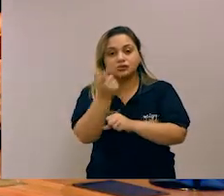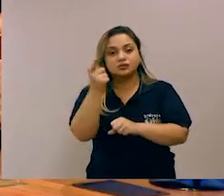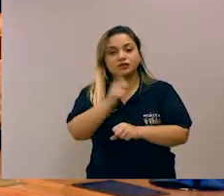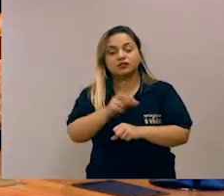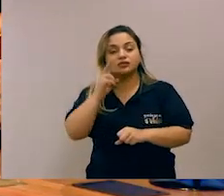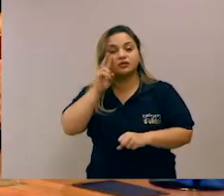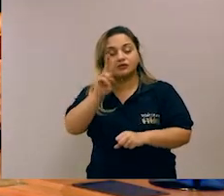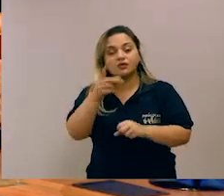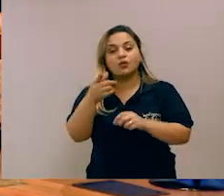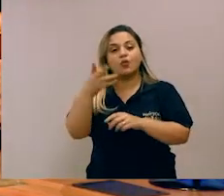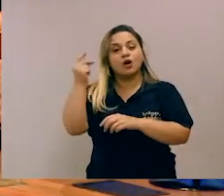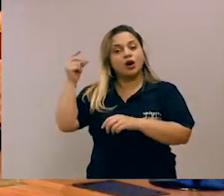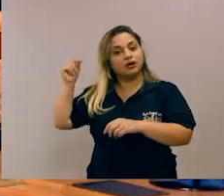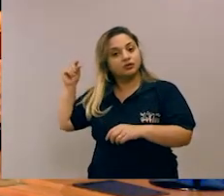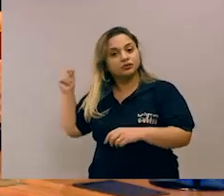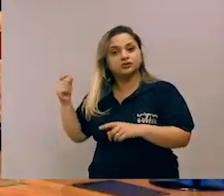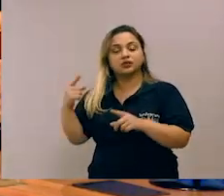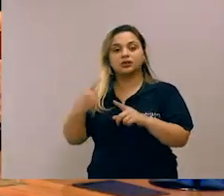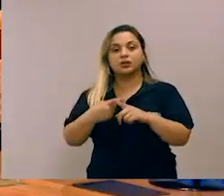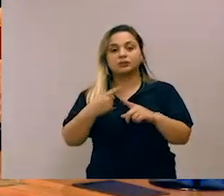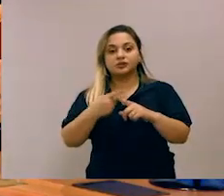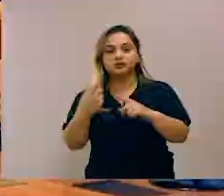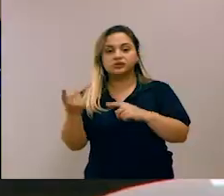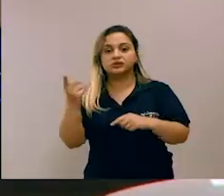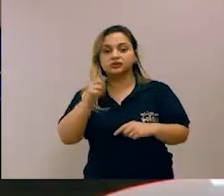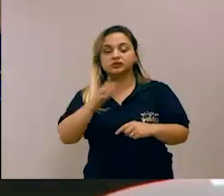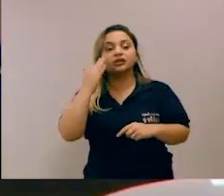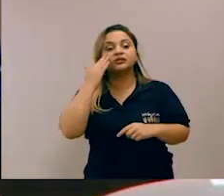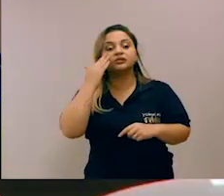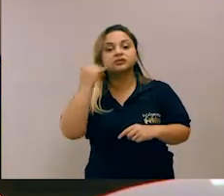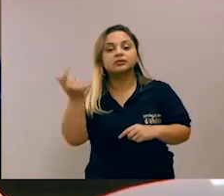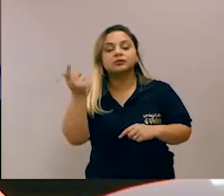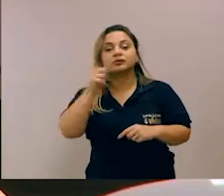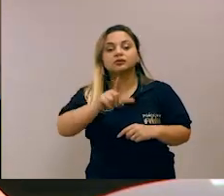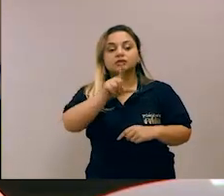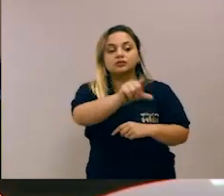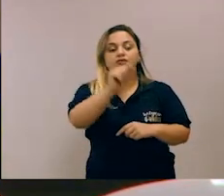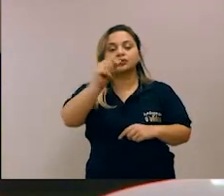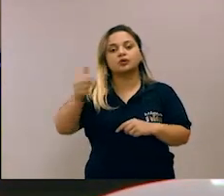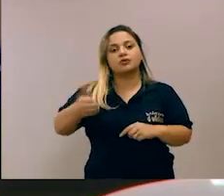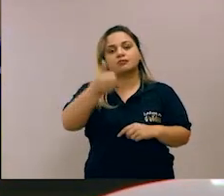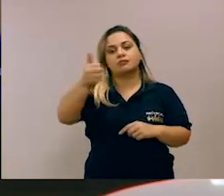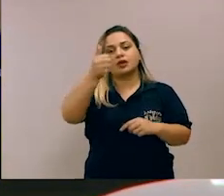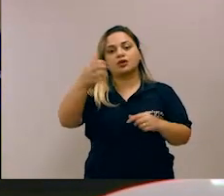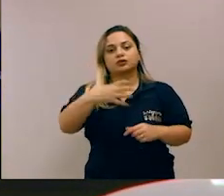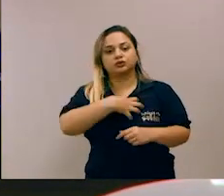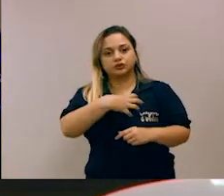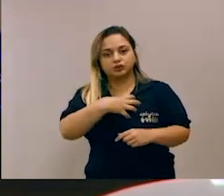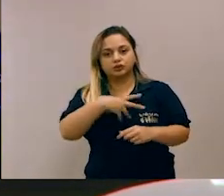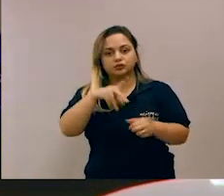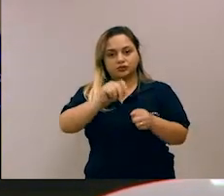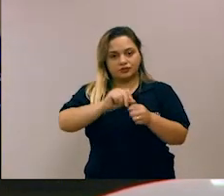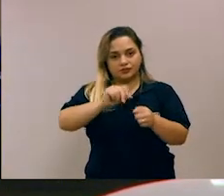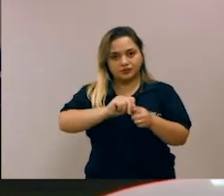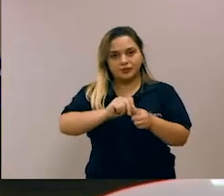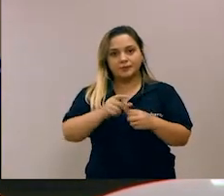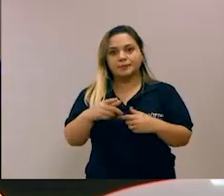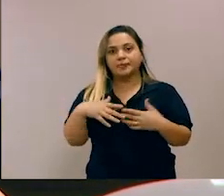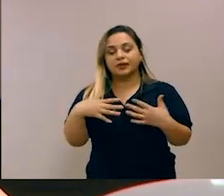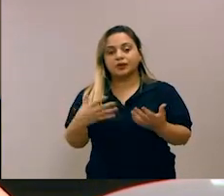certain extent, they need the entire amount of information. When it comes to